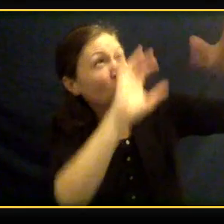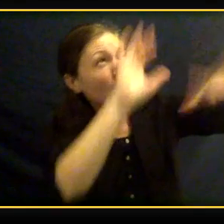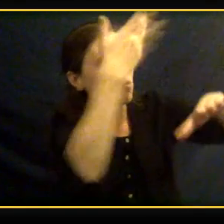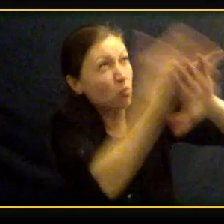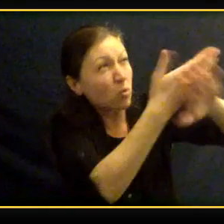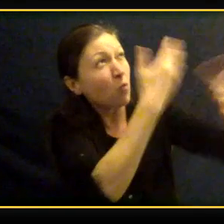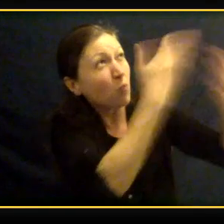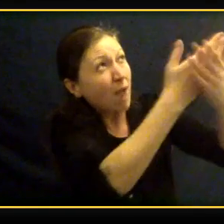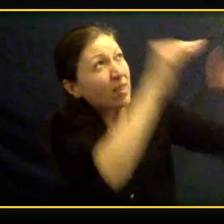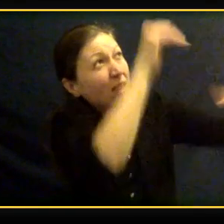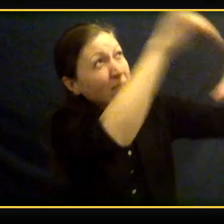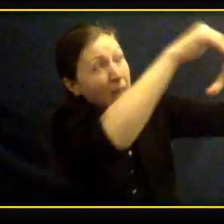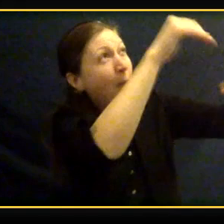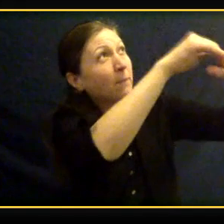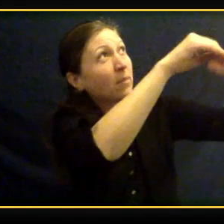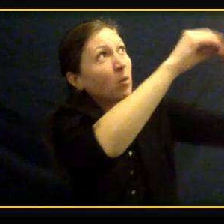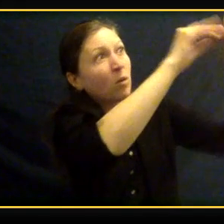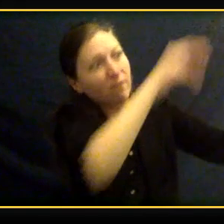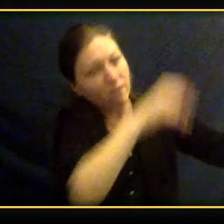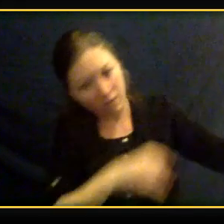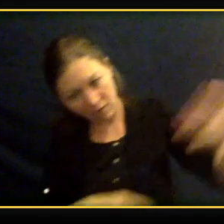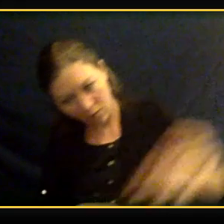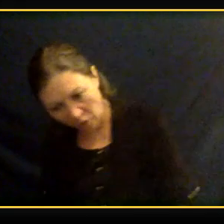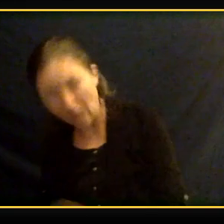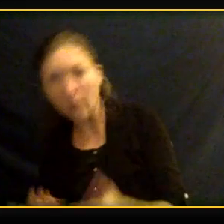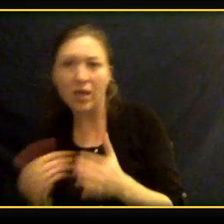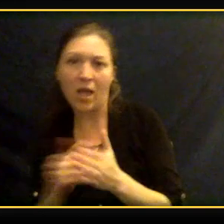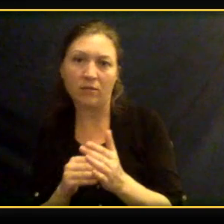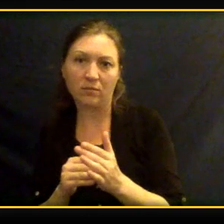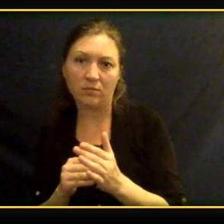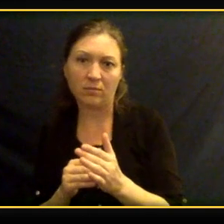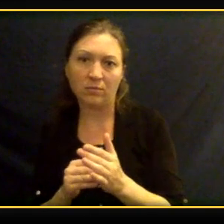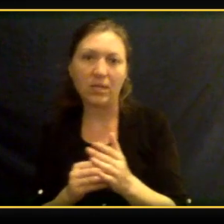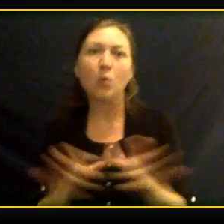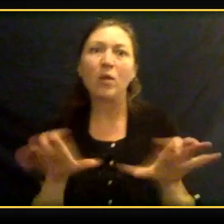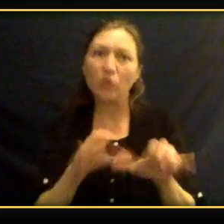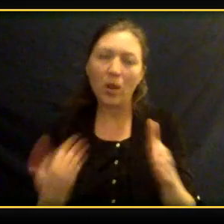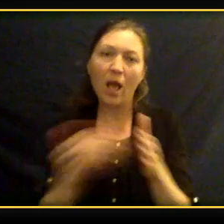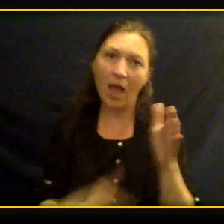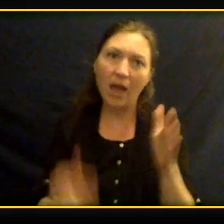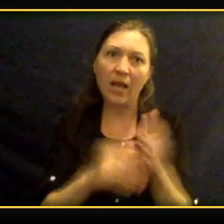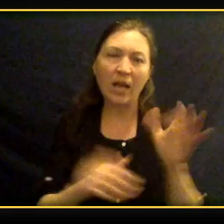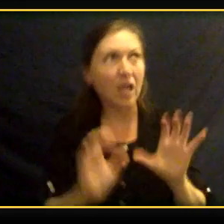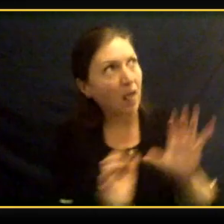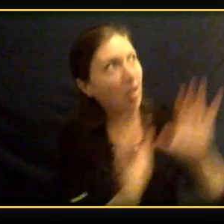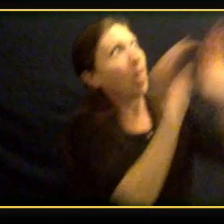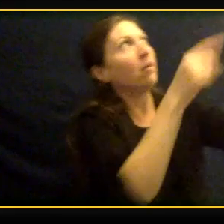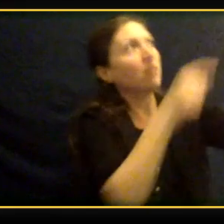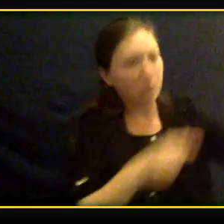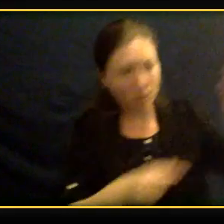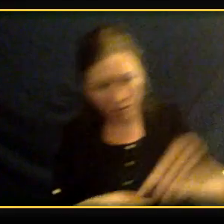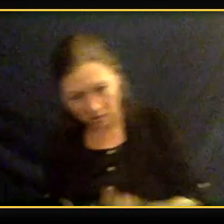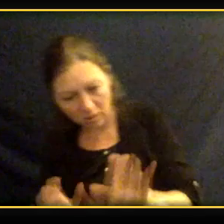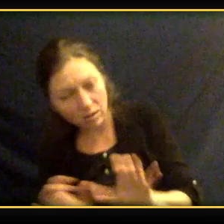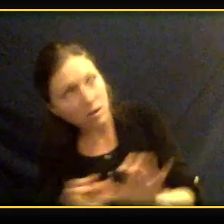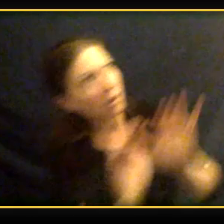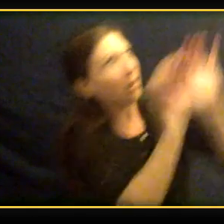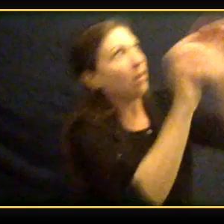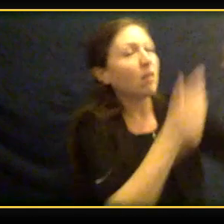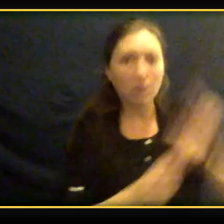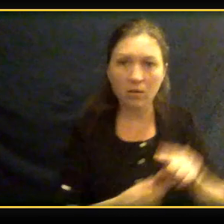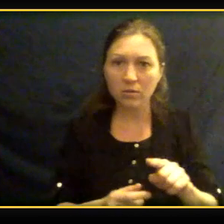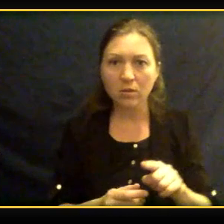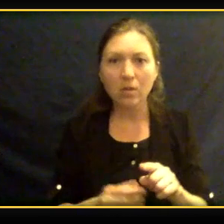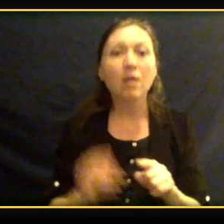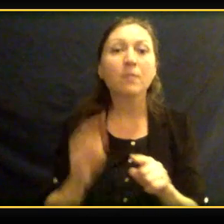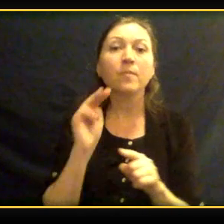again. Max really related with that because, as you know, our efforts to change how people view people with